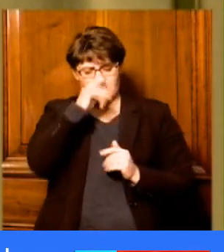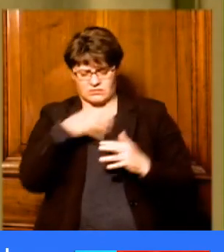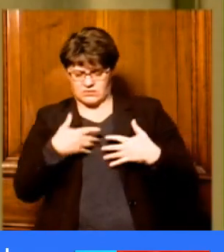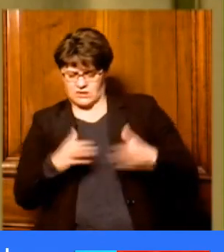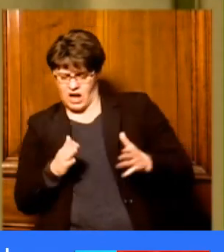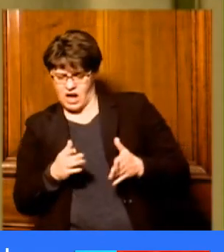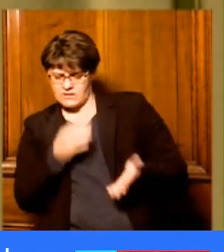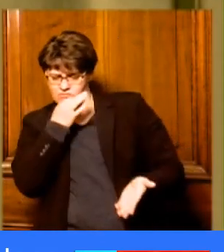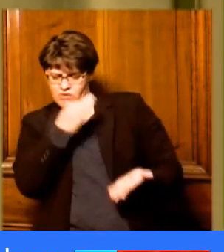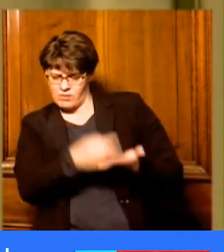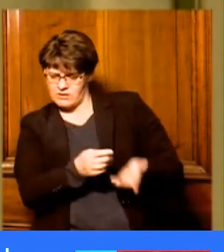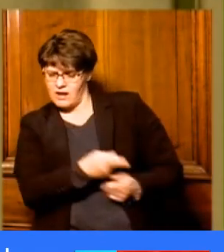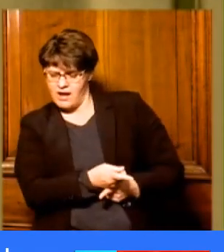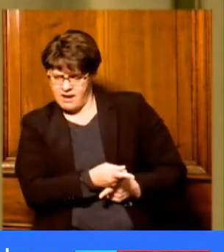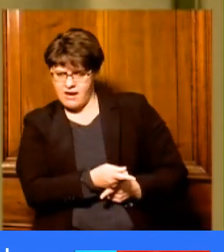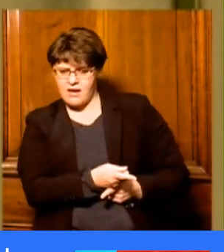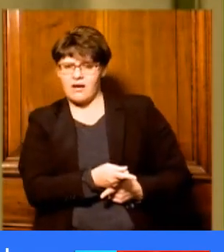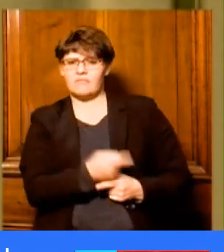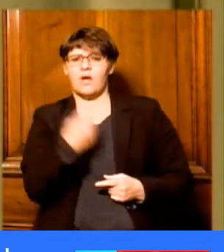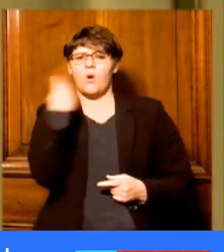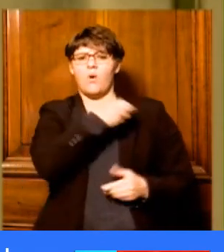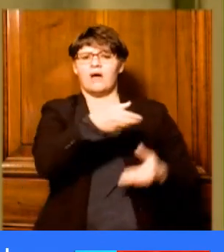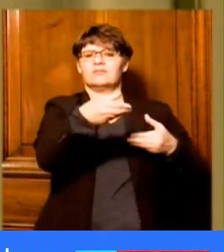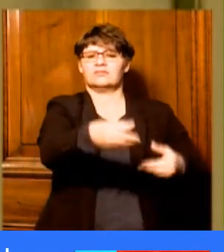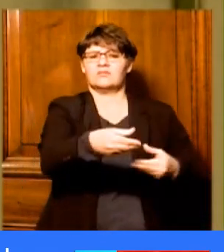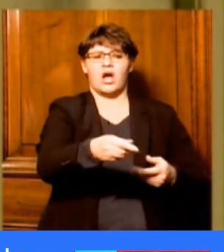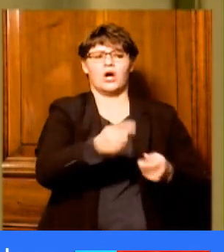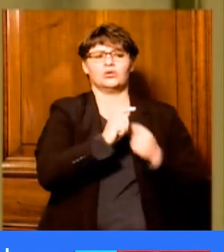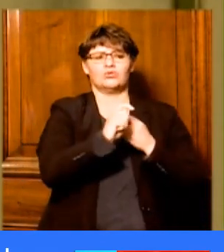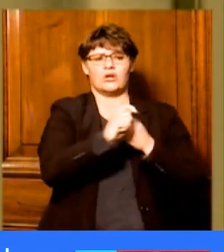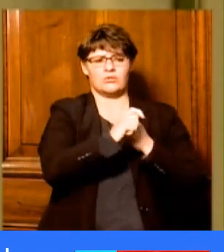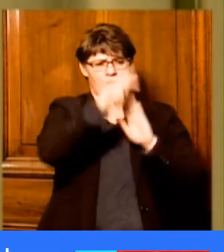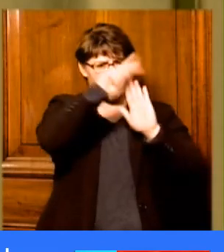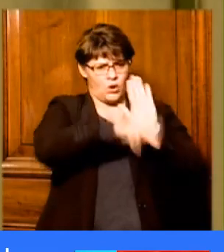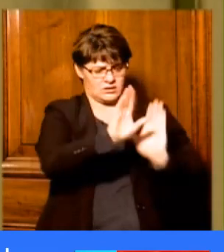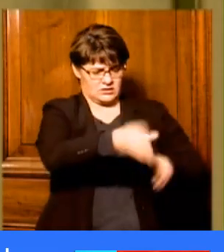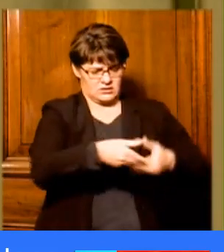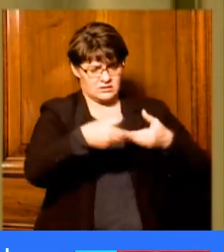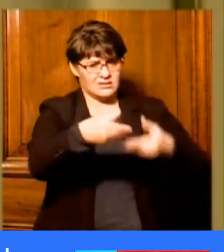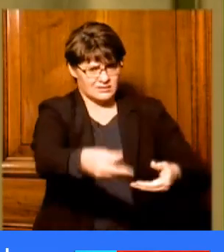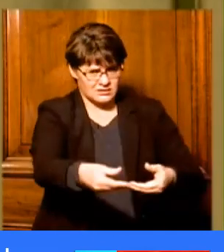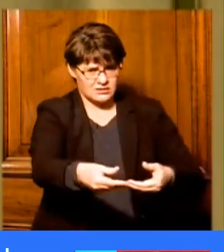recommendations, the white paper on transport policy was tabled, and a year later, in